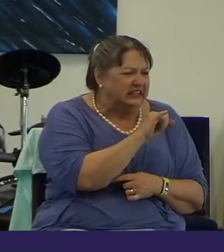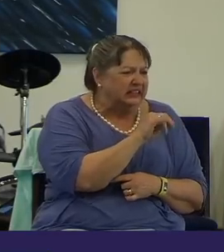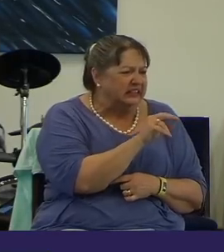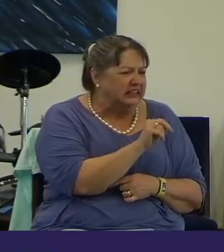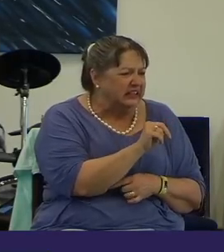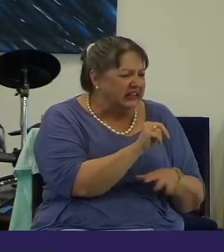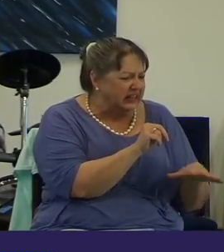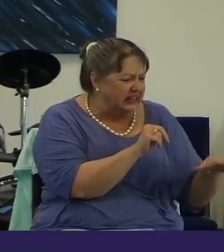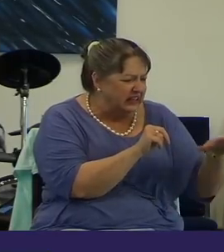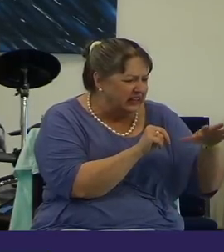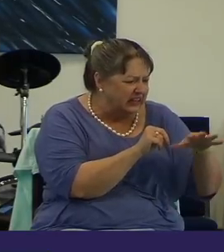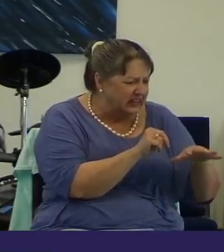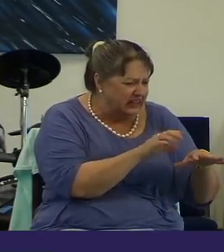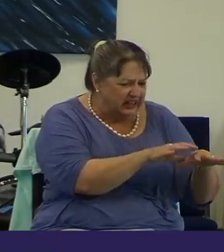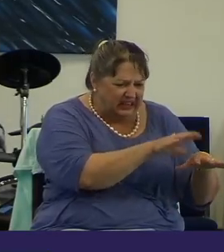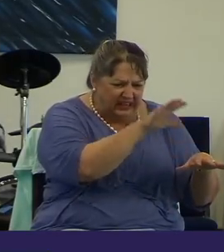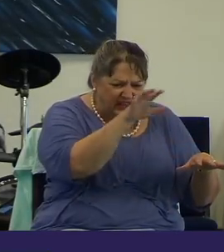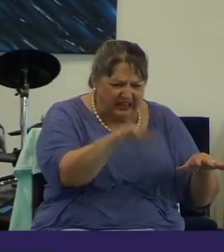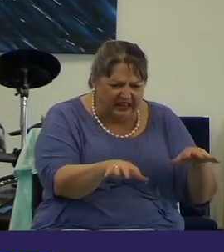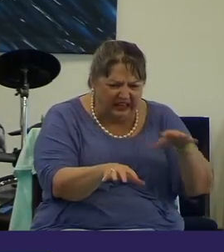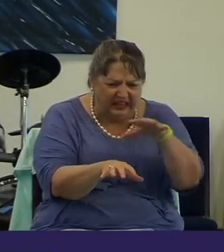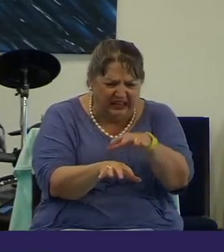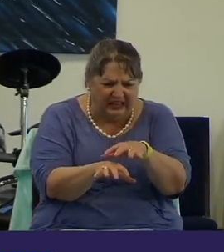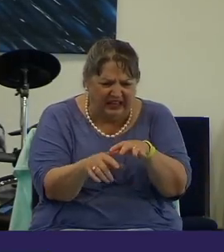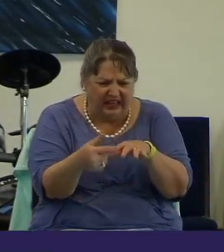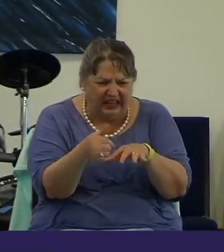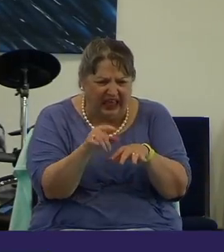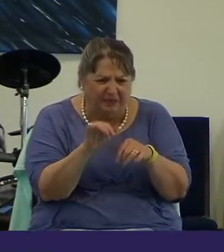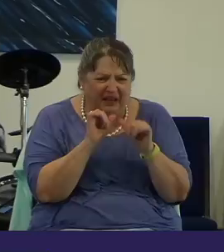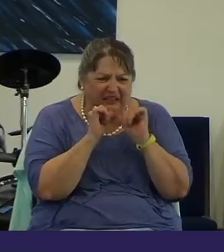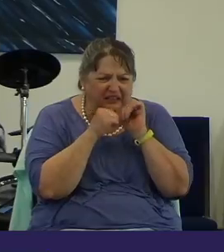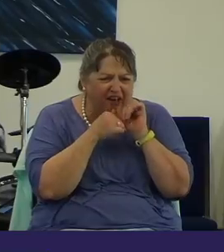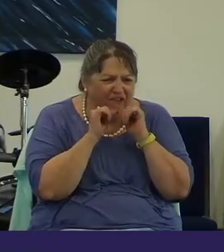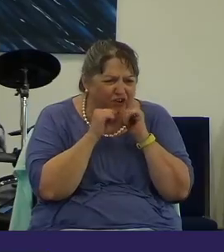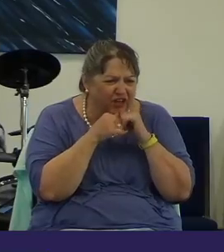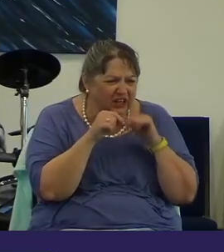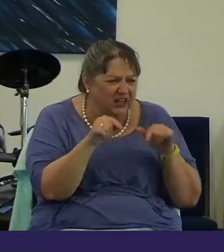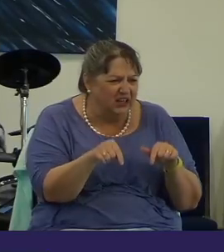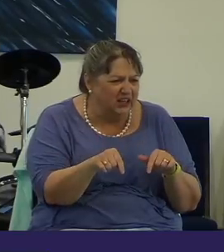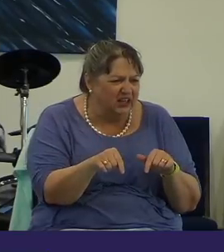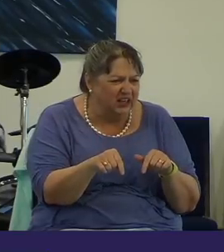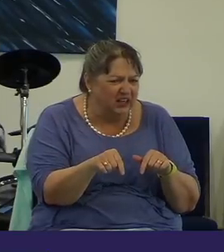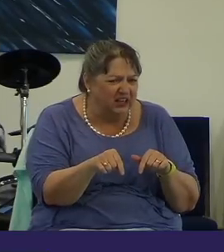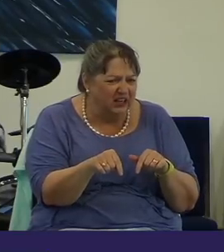and in the Garden of Gethsemane we call that suffering,